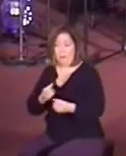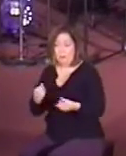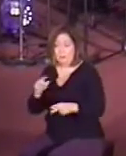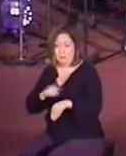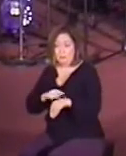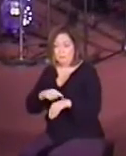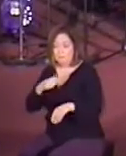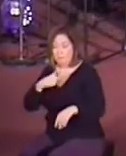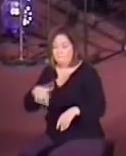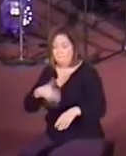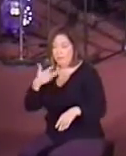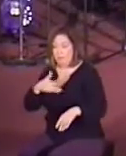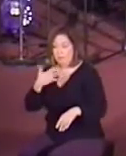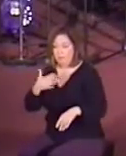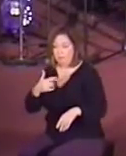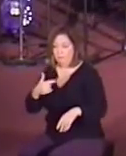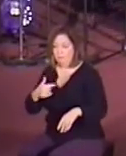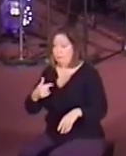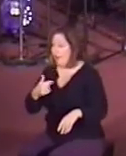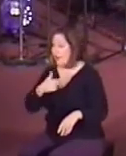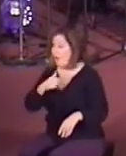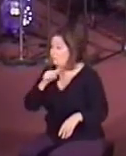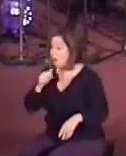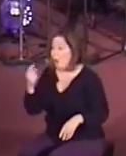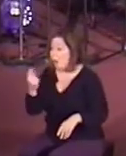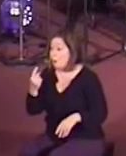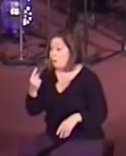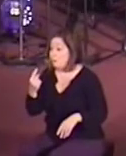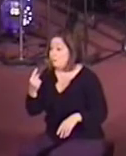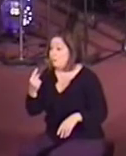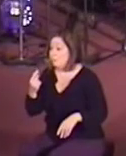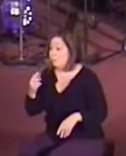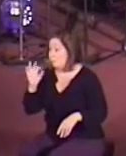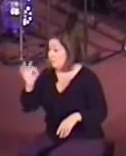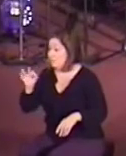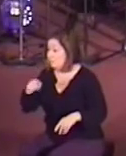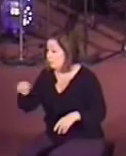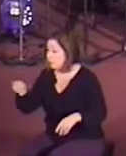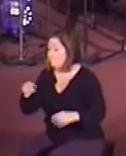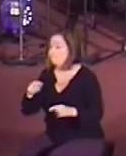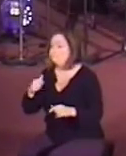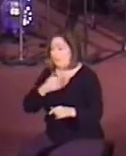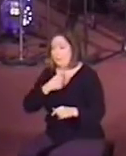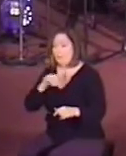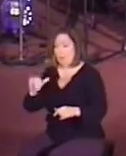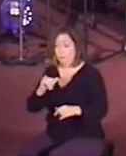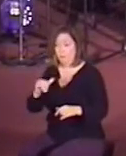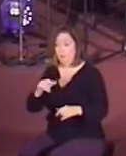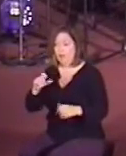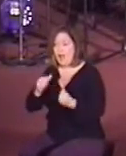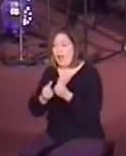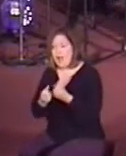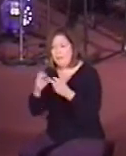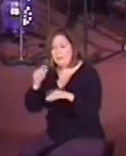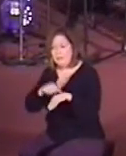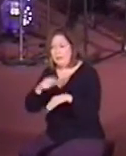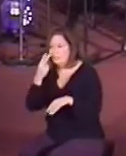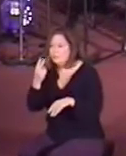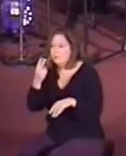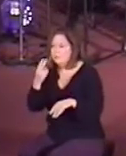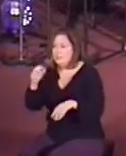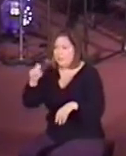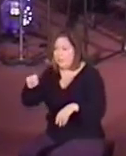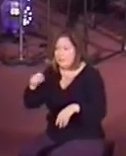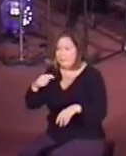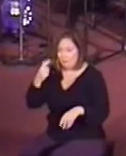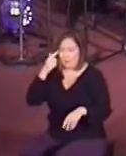this before, and don't just think that I'm not preaching to myself because I am. How many times have you actually seen a legitimate need, and you think, I need to